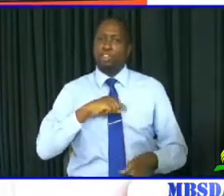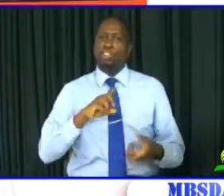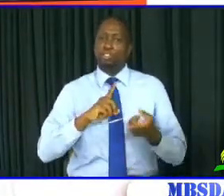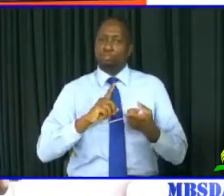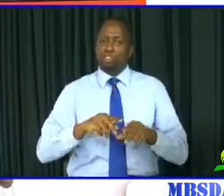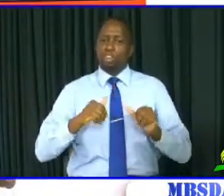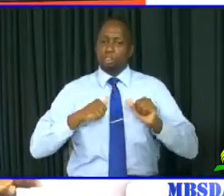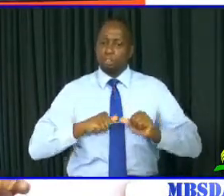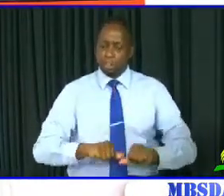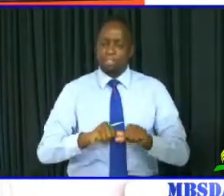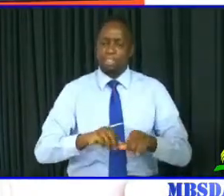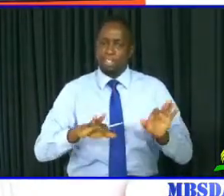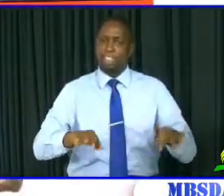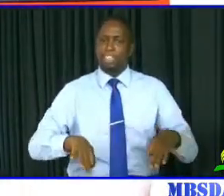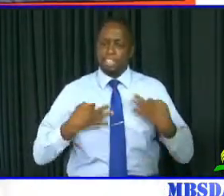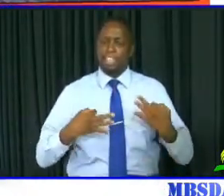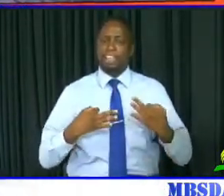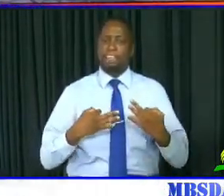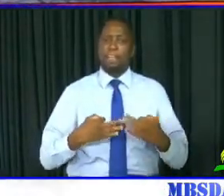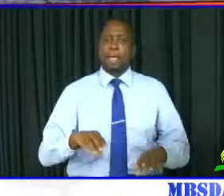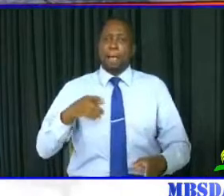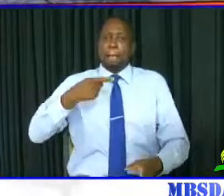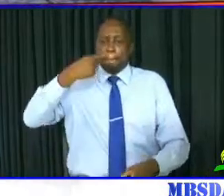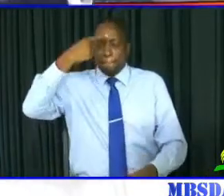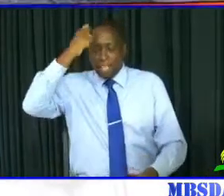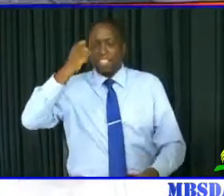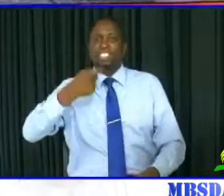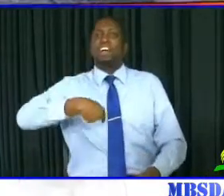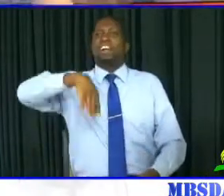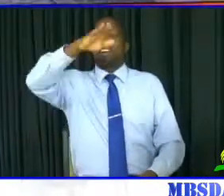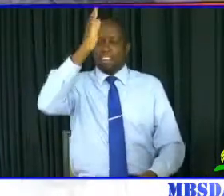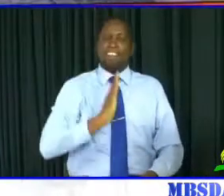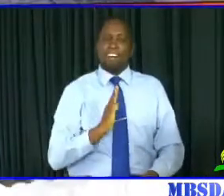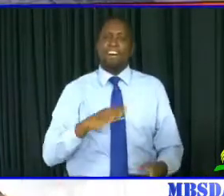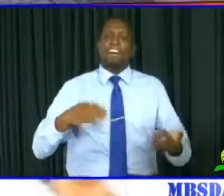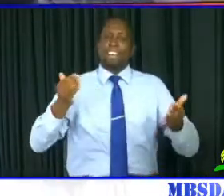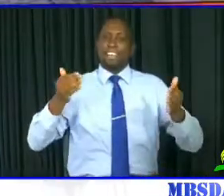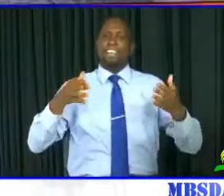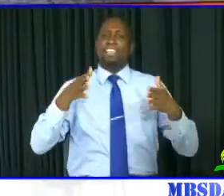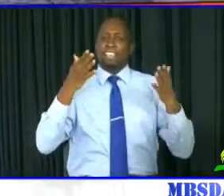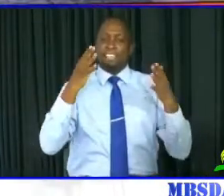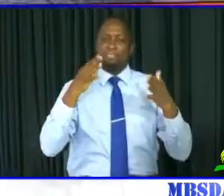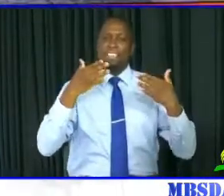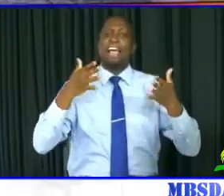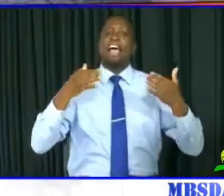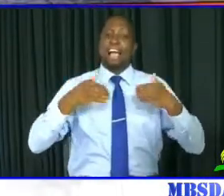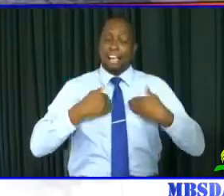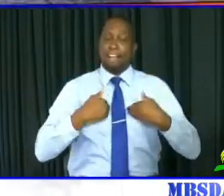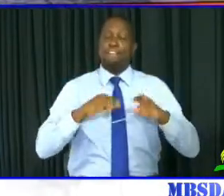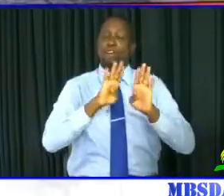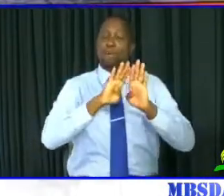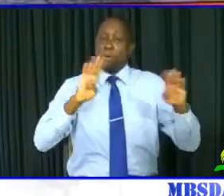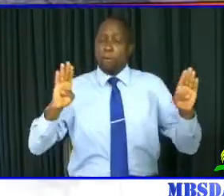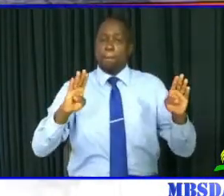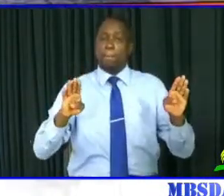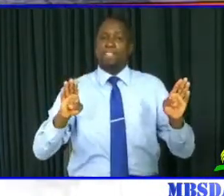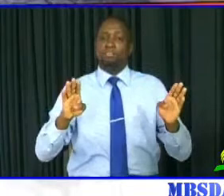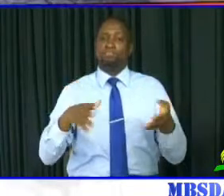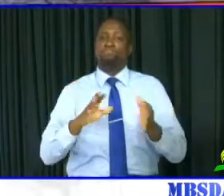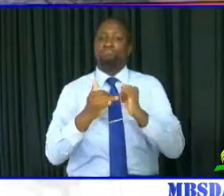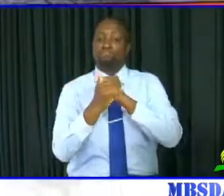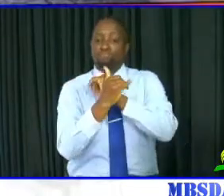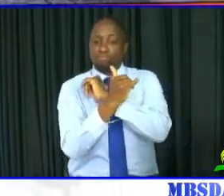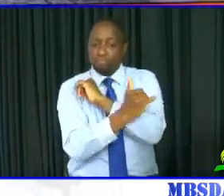and we should understand that God has an open border to enter into his eternal